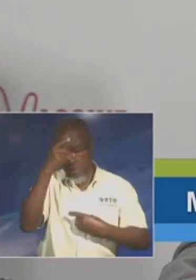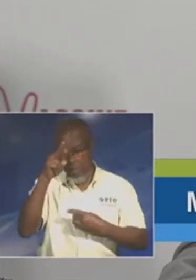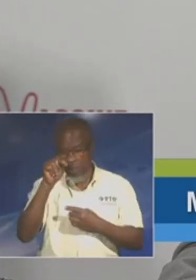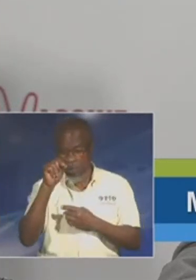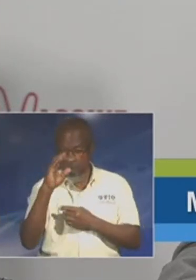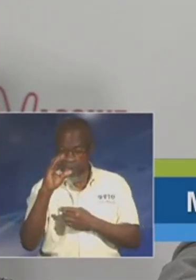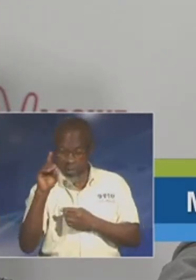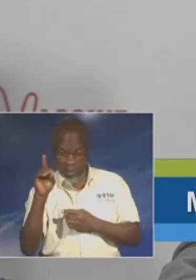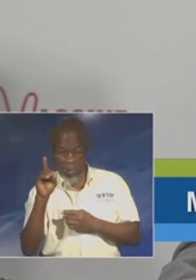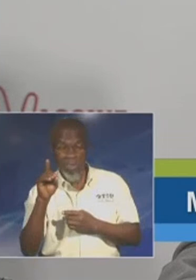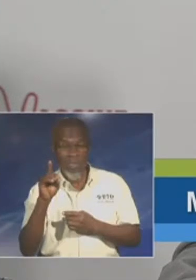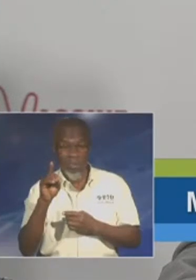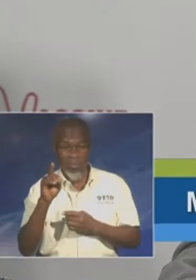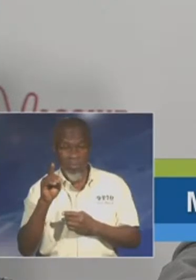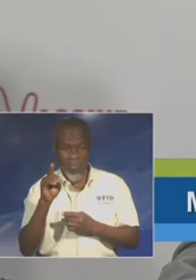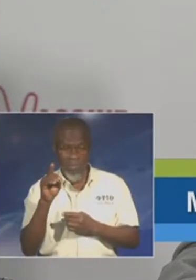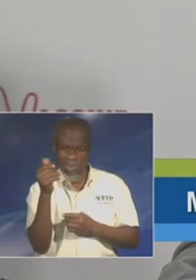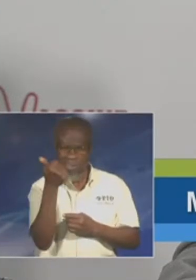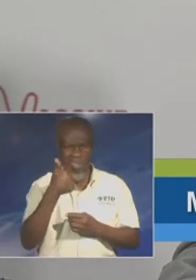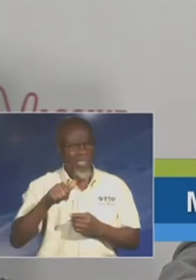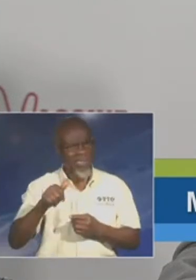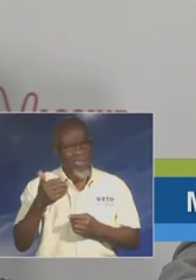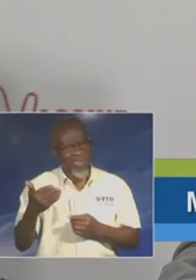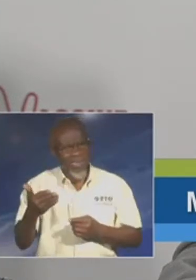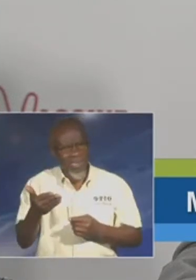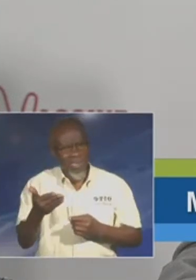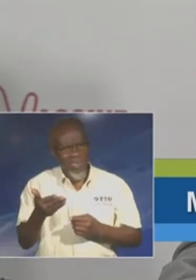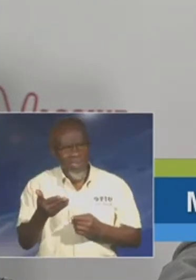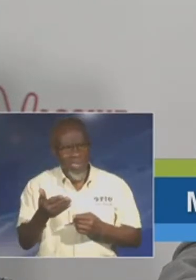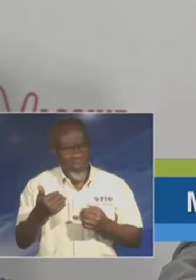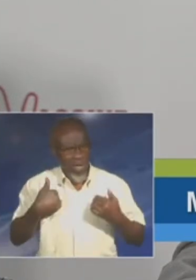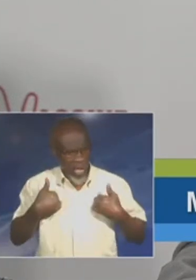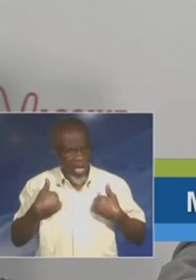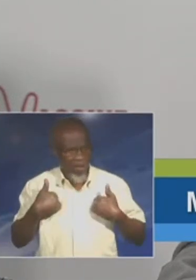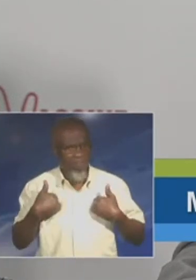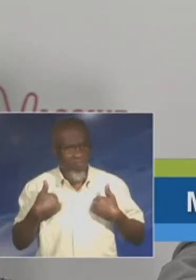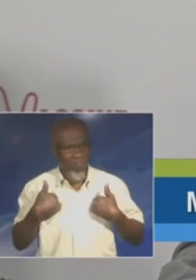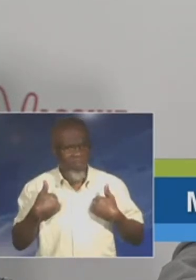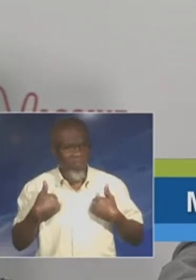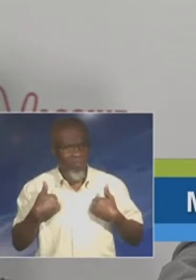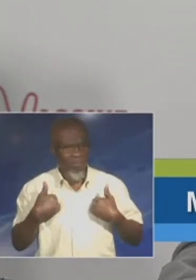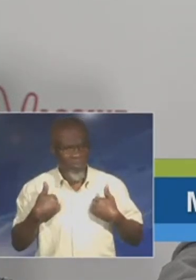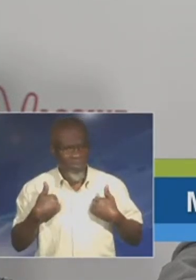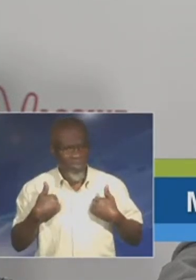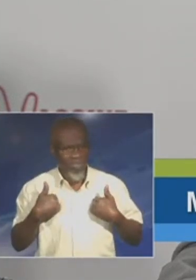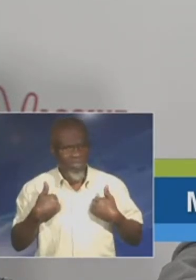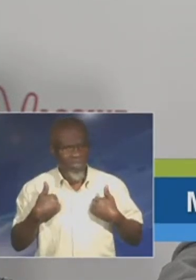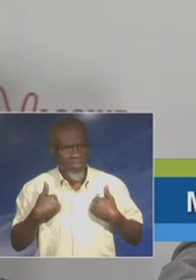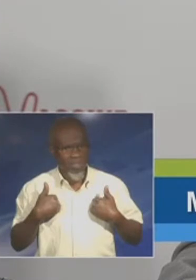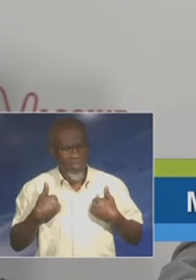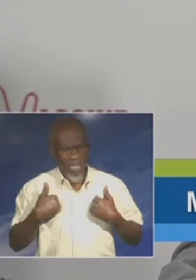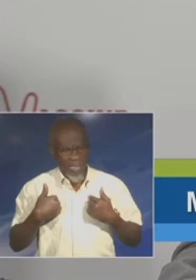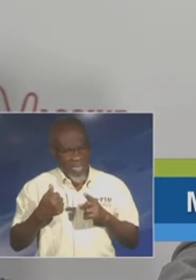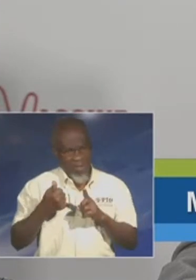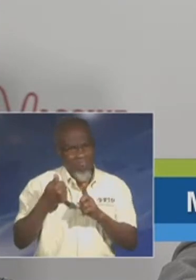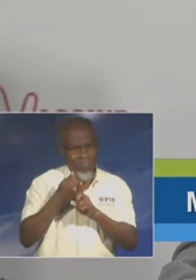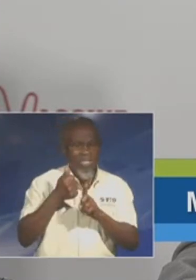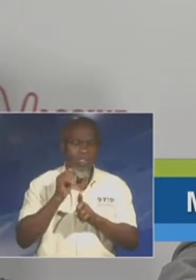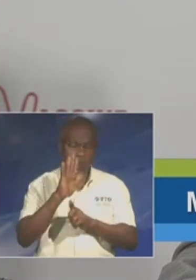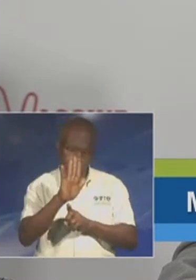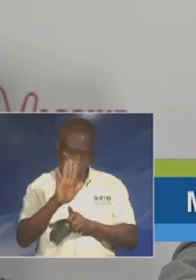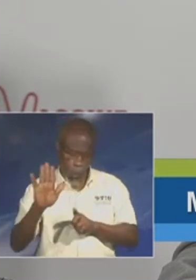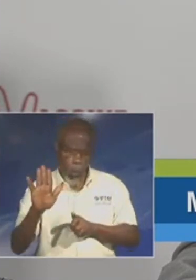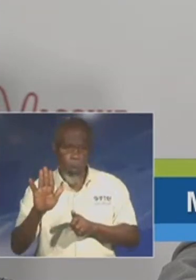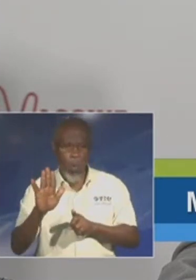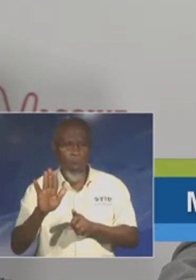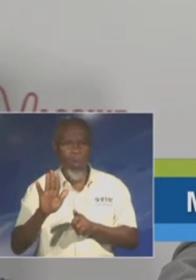comorbidity? Any condition that you are living with that affects your immune system negatively,